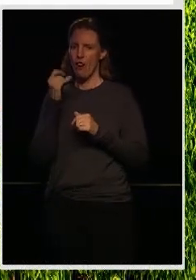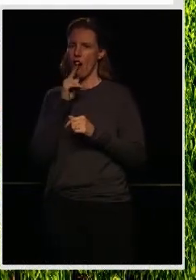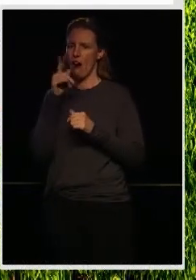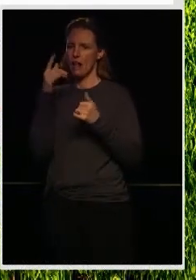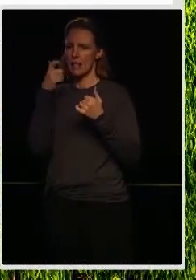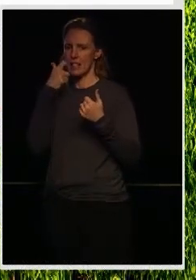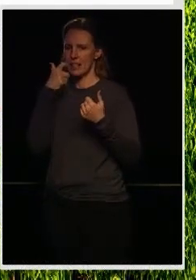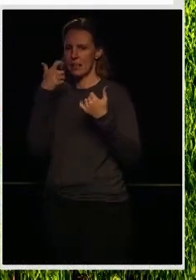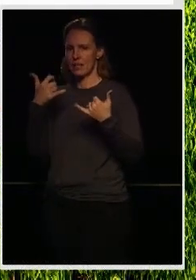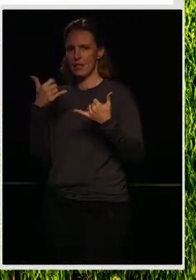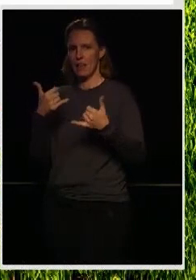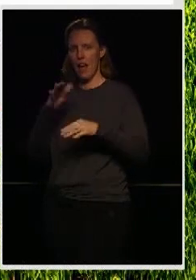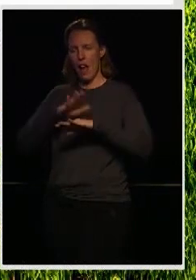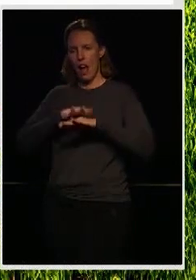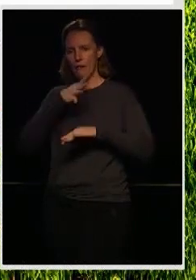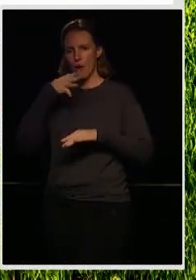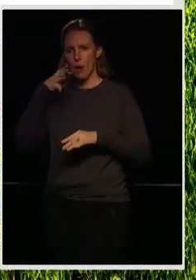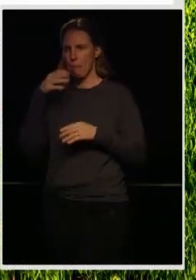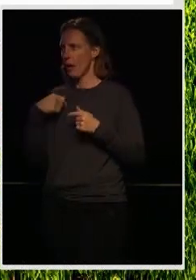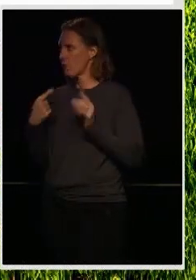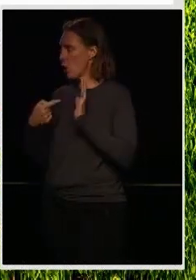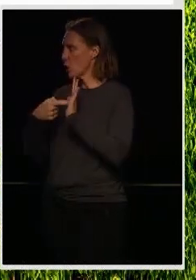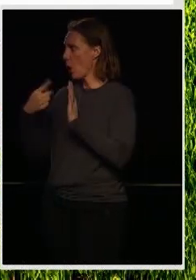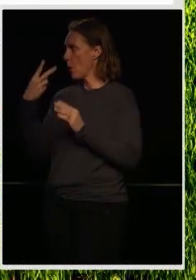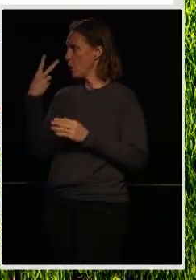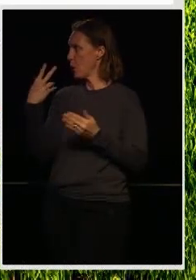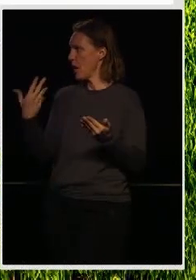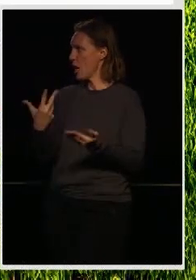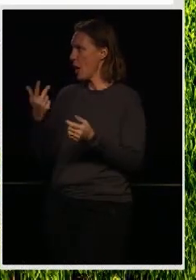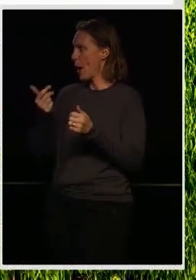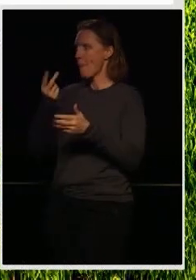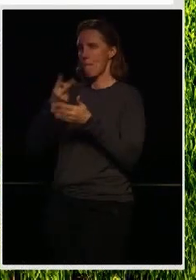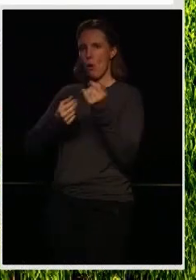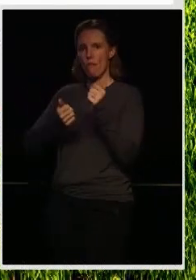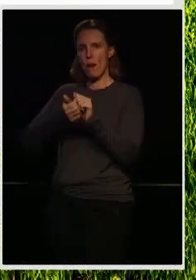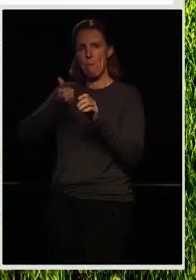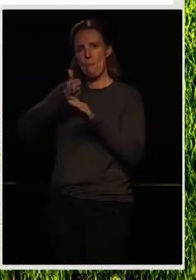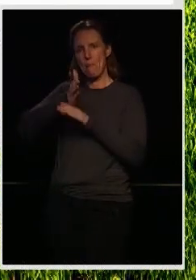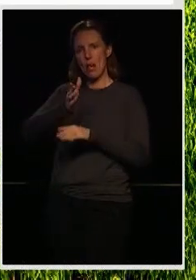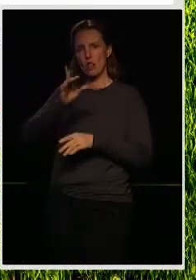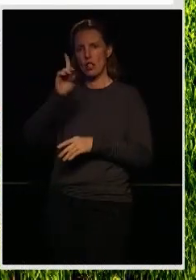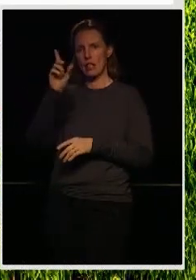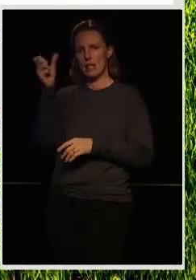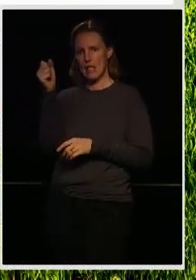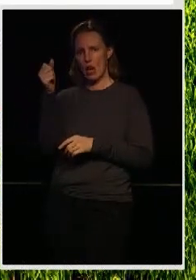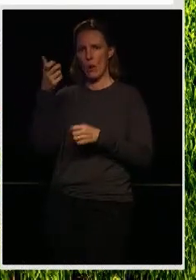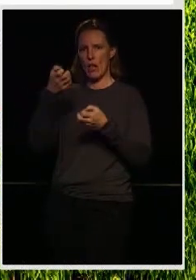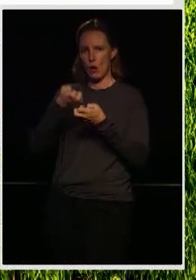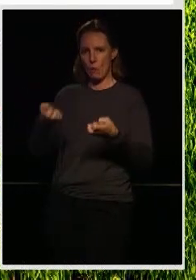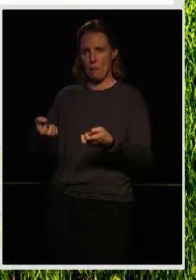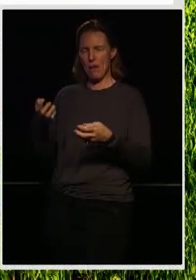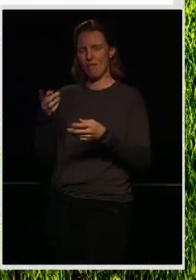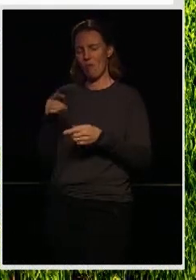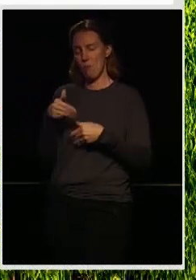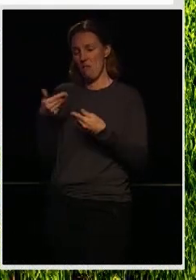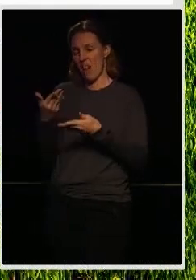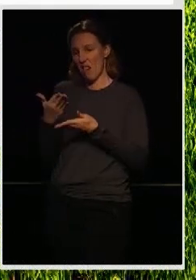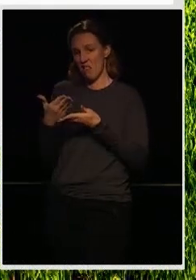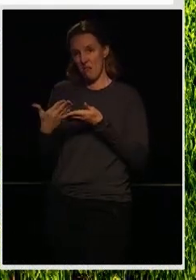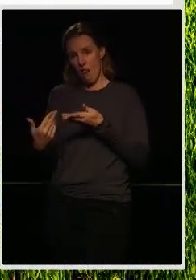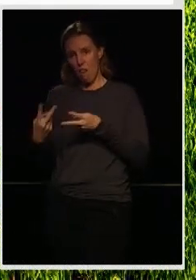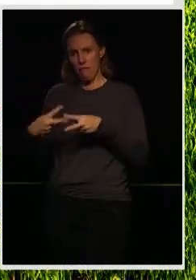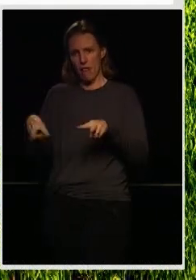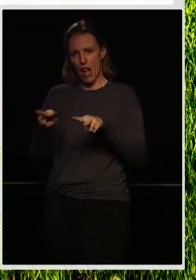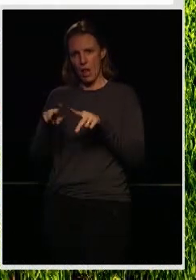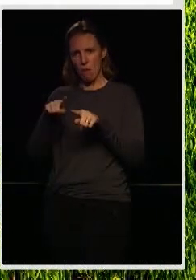well. I've highlighted 2 here, both from major dairy equipment companies. These products provide some value, but